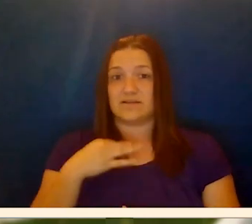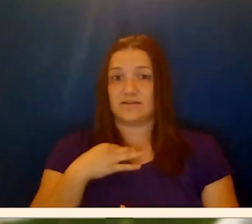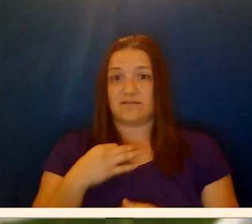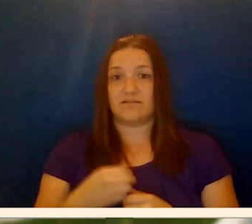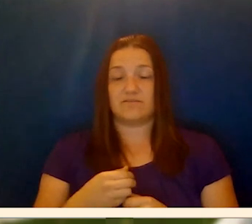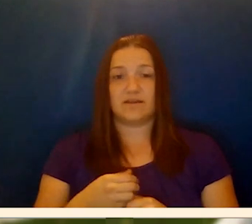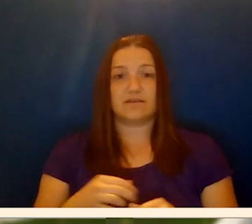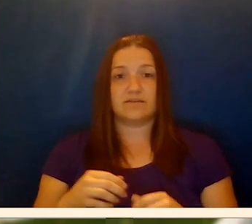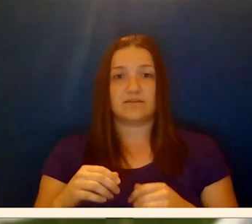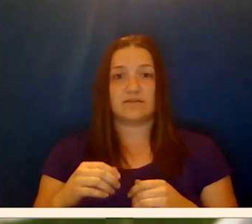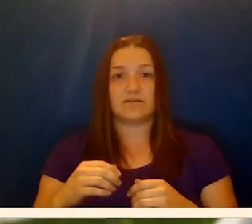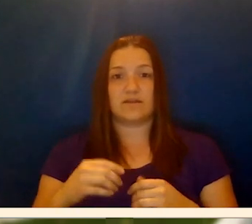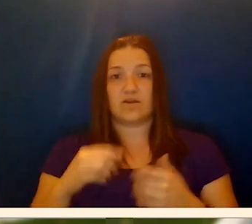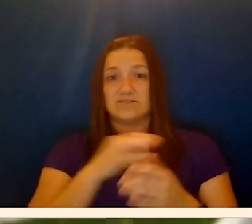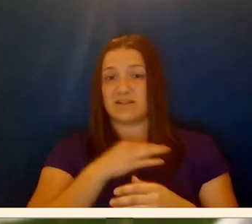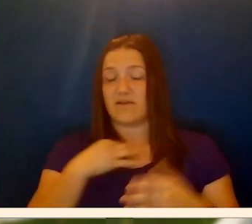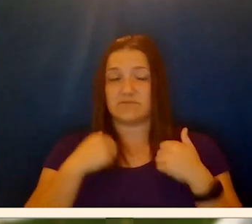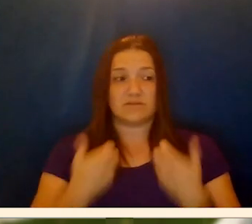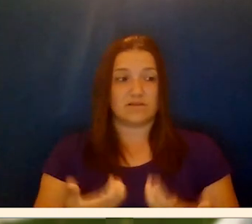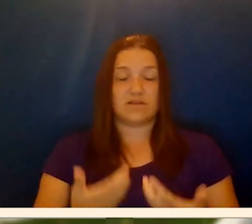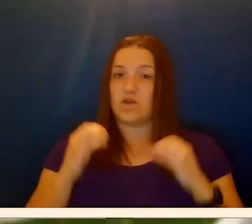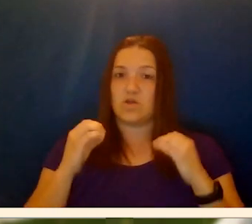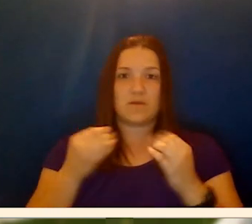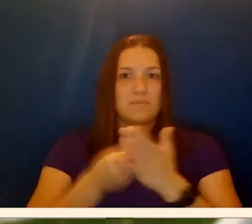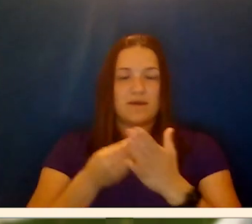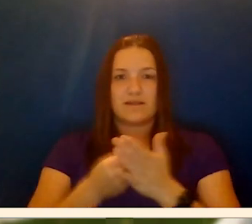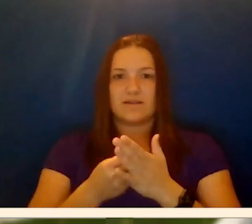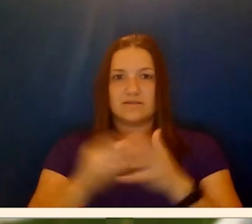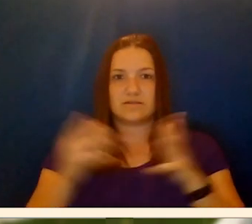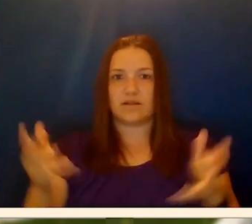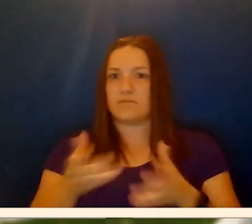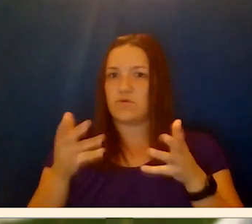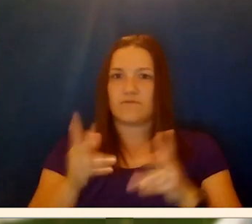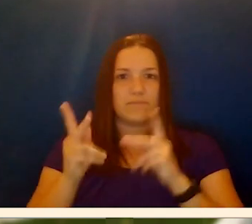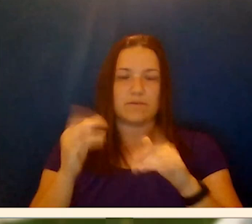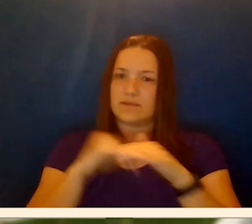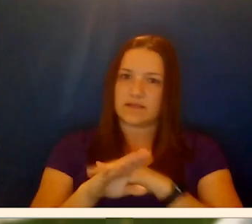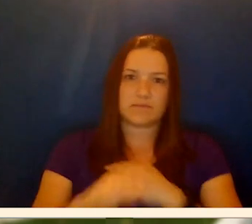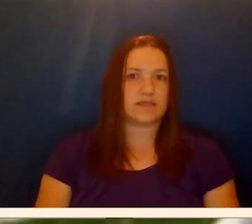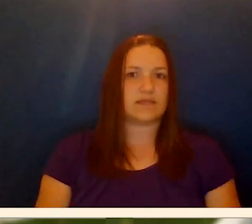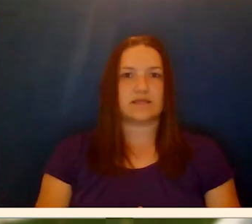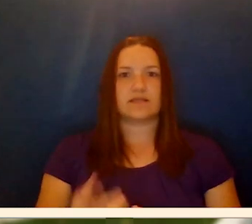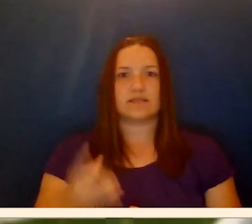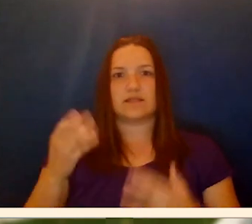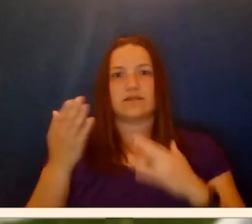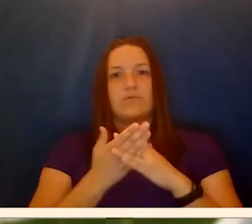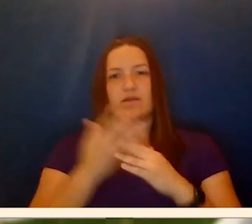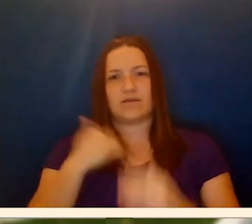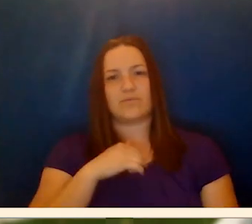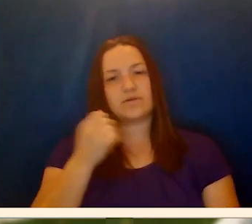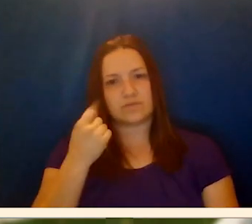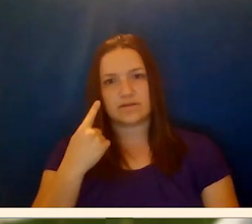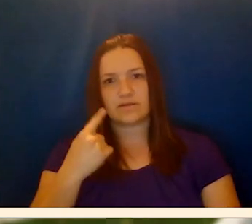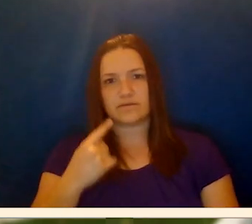too exhausted, and no amount of money is going to motivate them to come in. They just need that break, and we